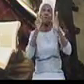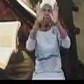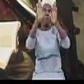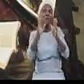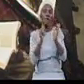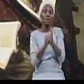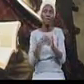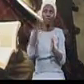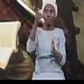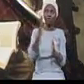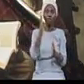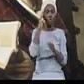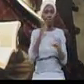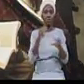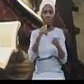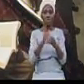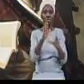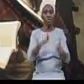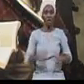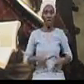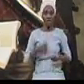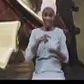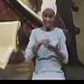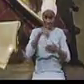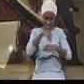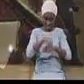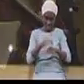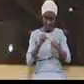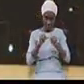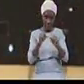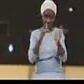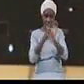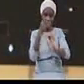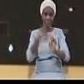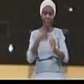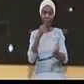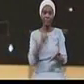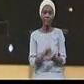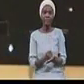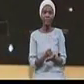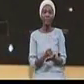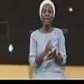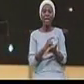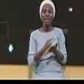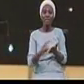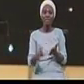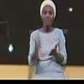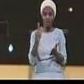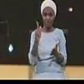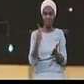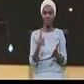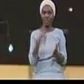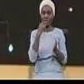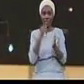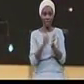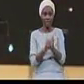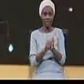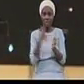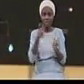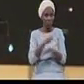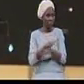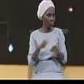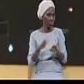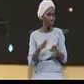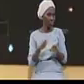in Jesus' name. Come to verse 21. Fear not, O